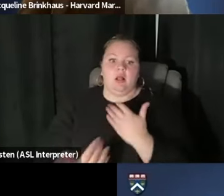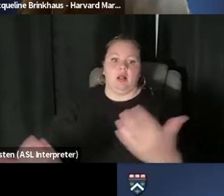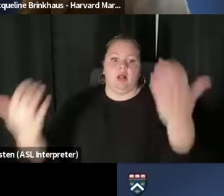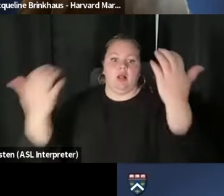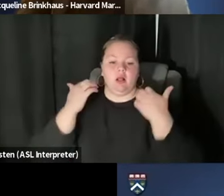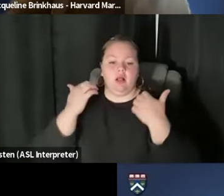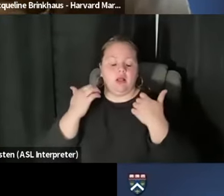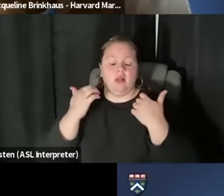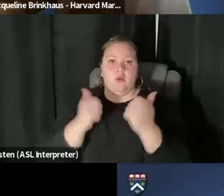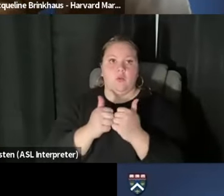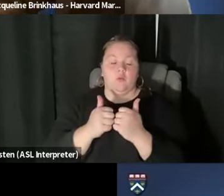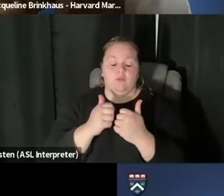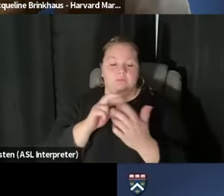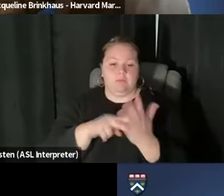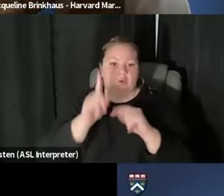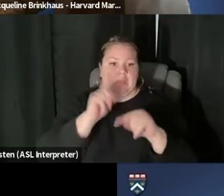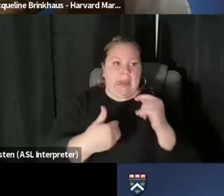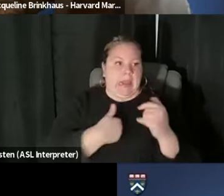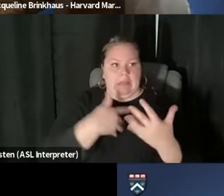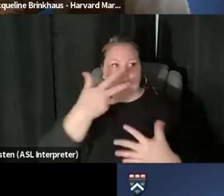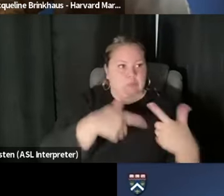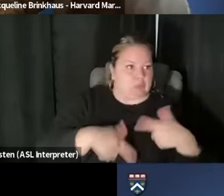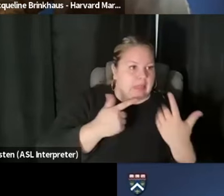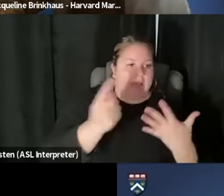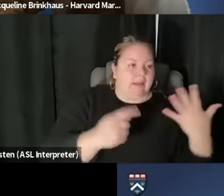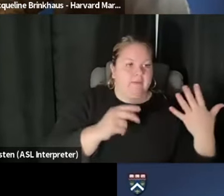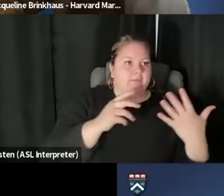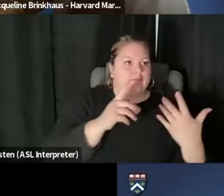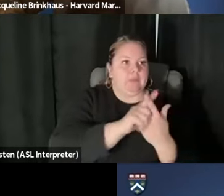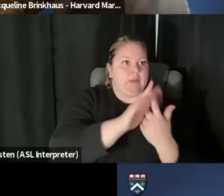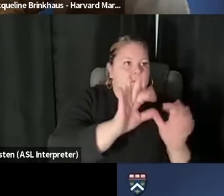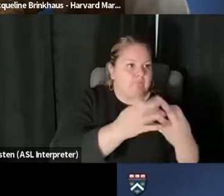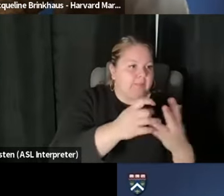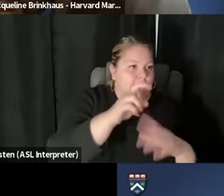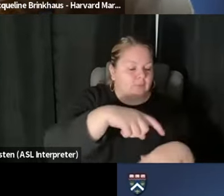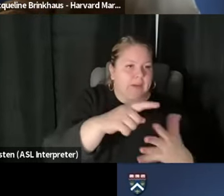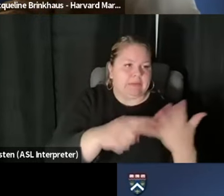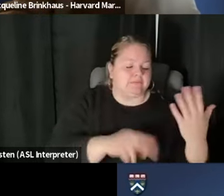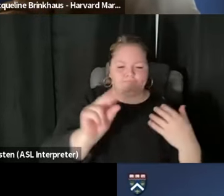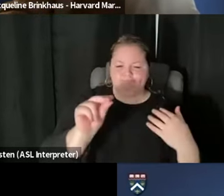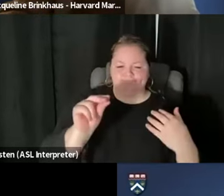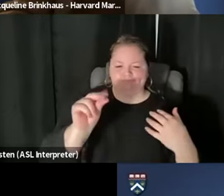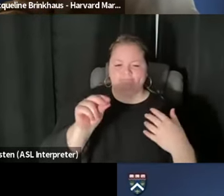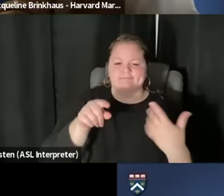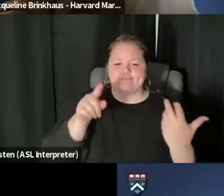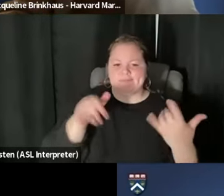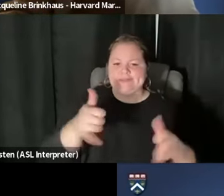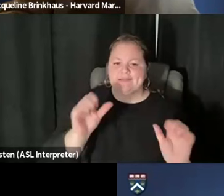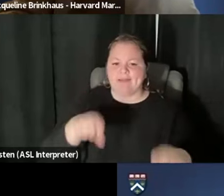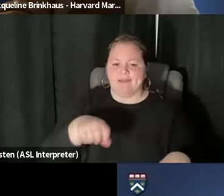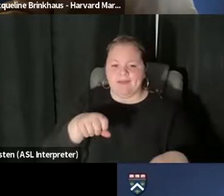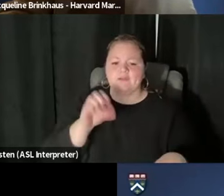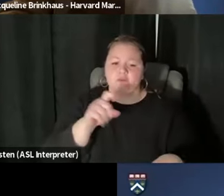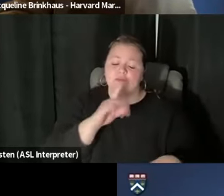able to have a social life or anything like that and meet your family obligations. So I can tell you that, yeah, it's well